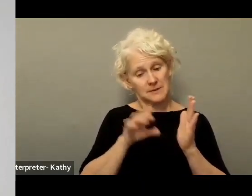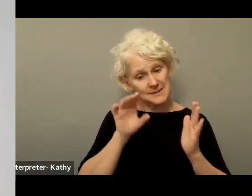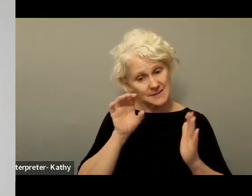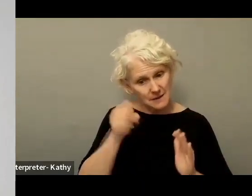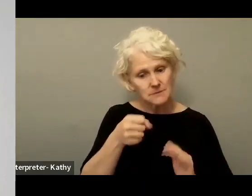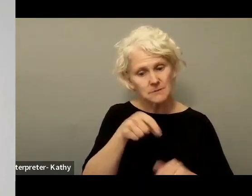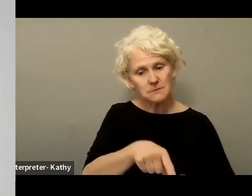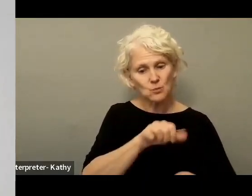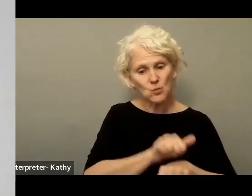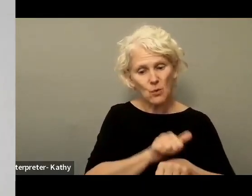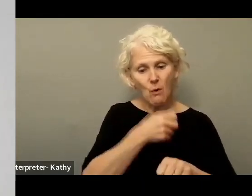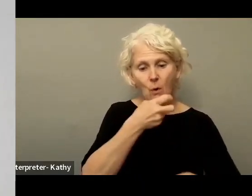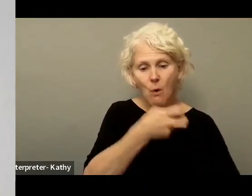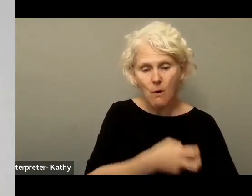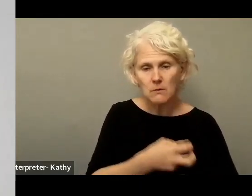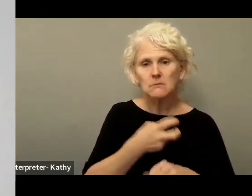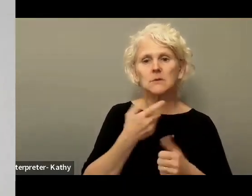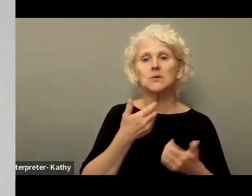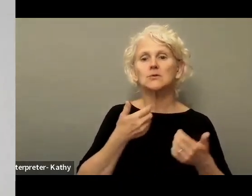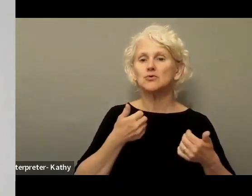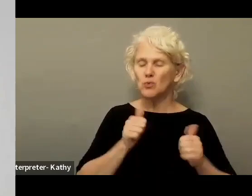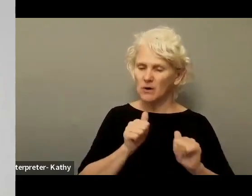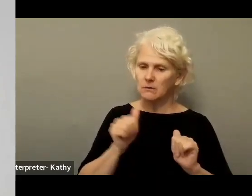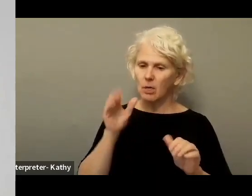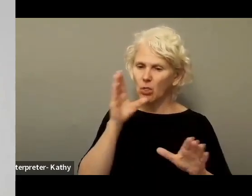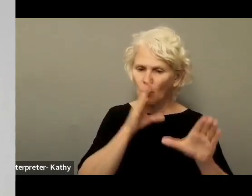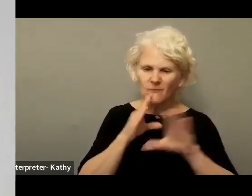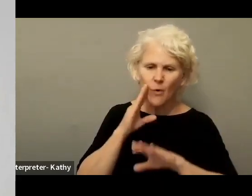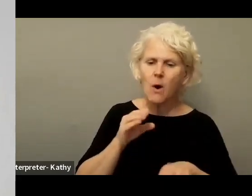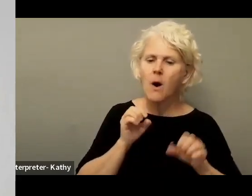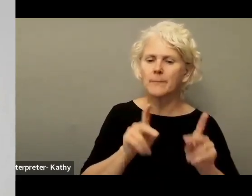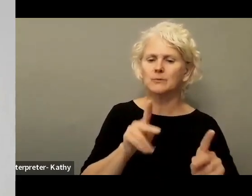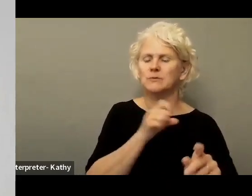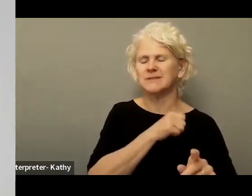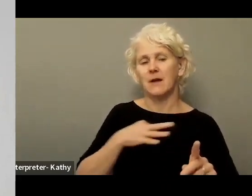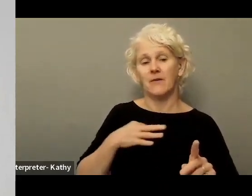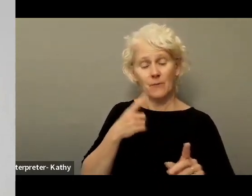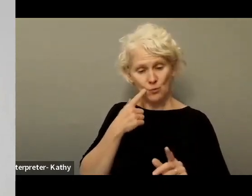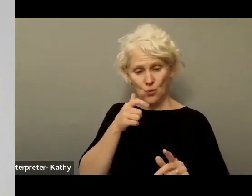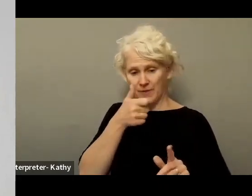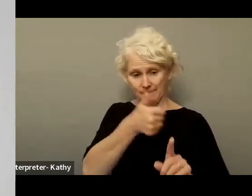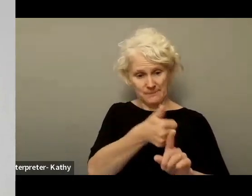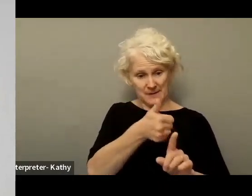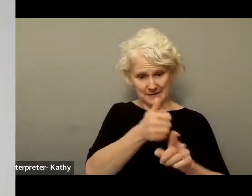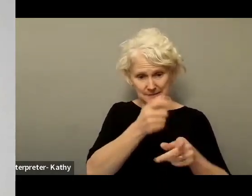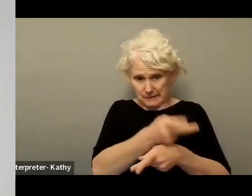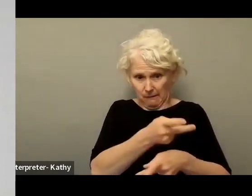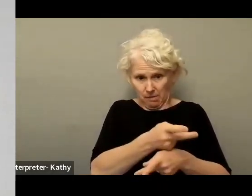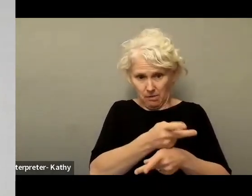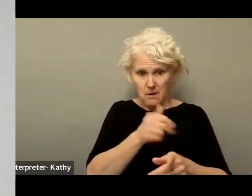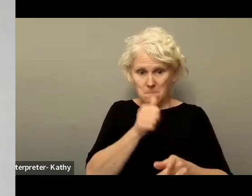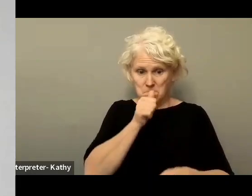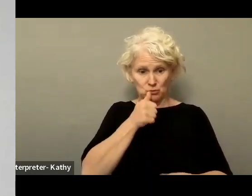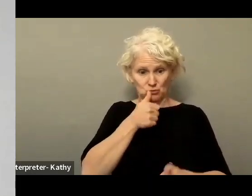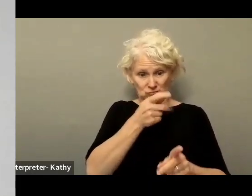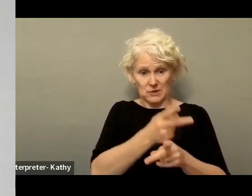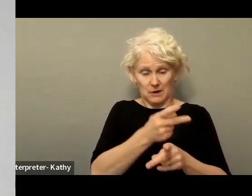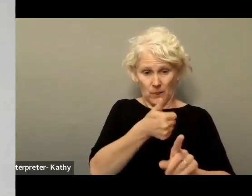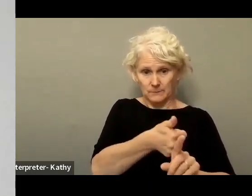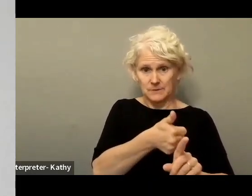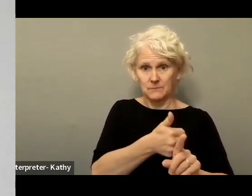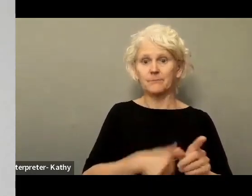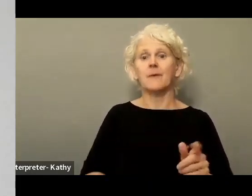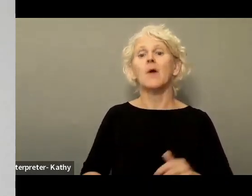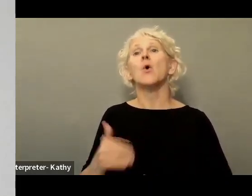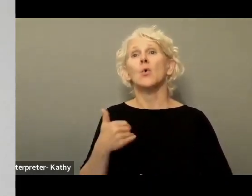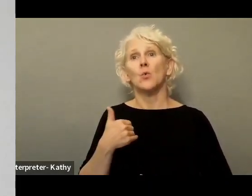and really provide opportunities for our staff to take care of their selves, their personal selves as well. We do offer